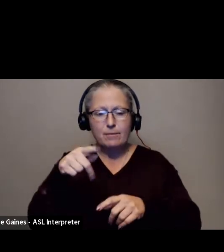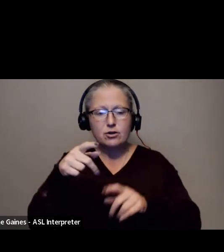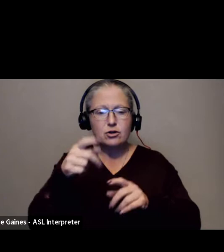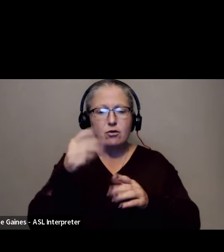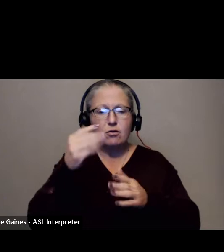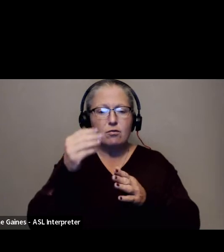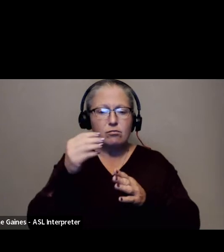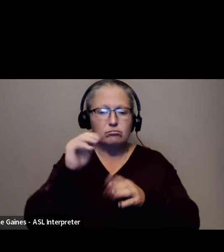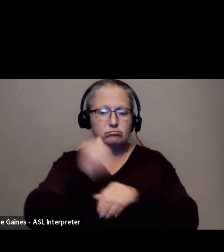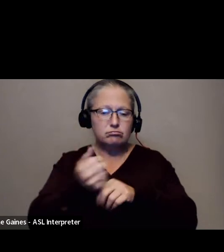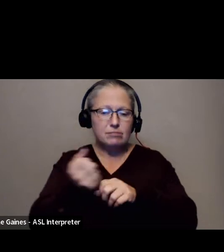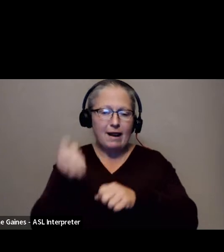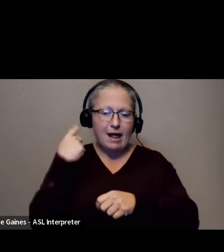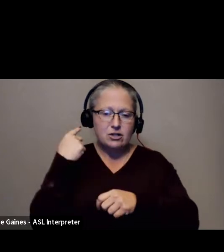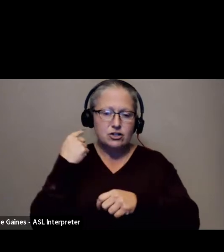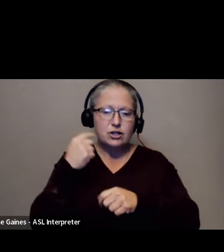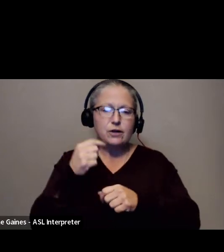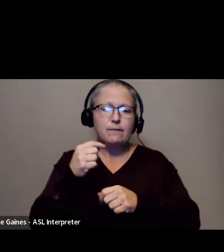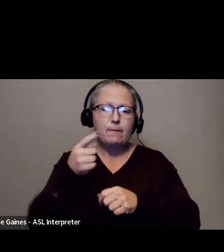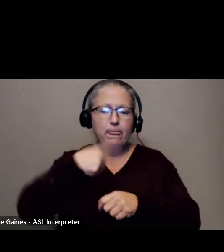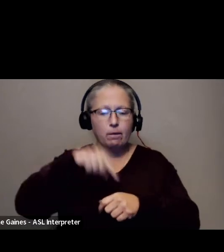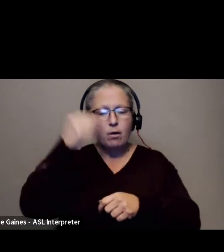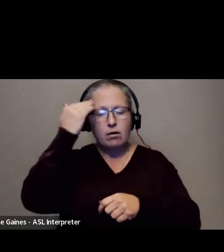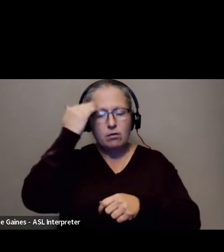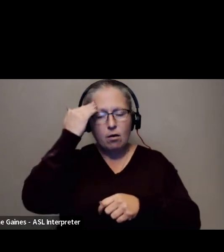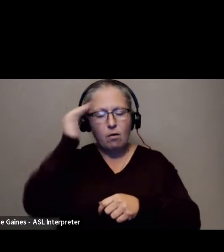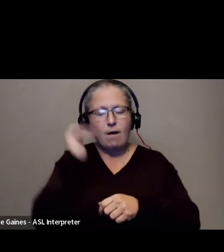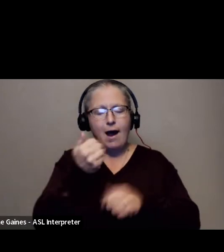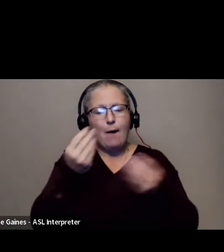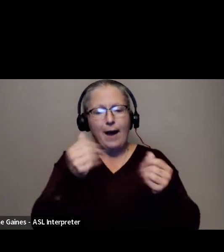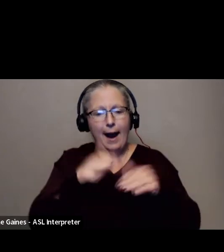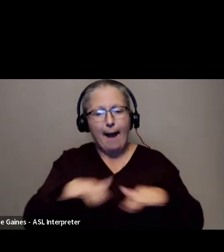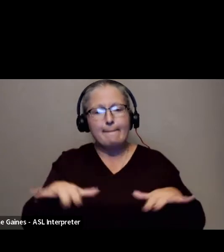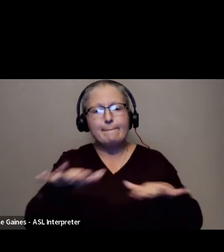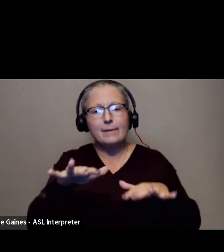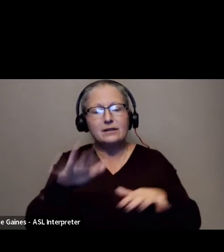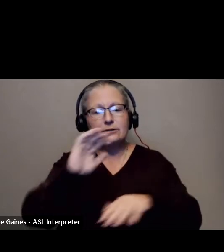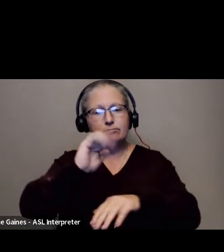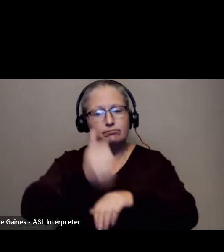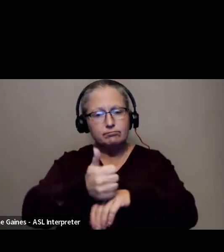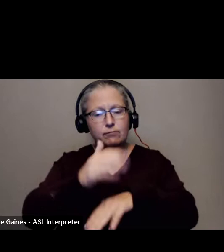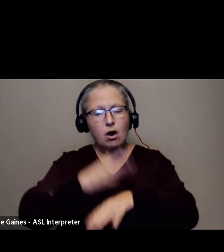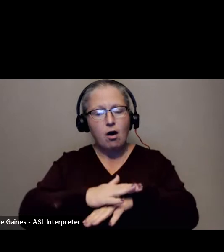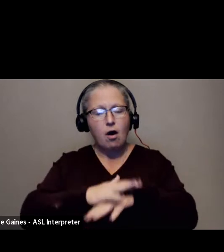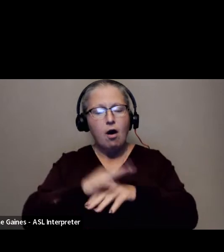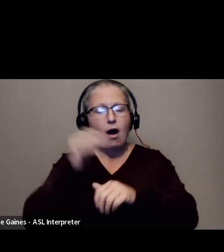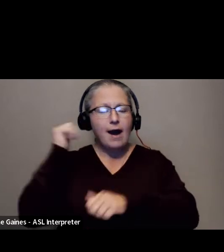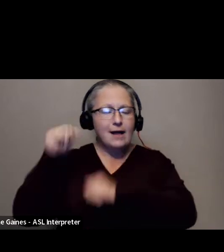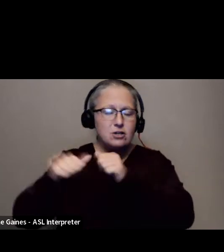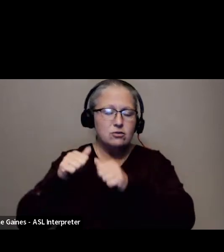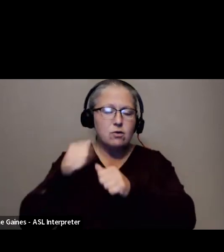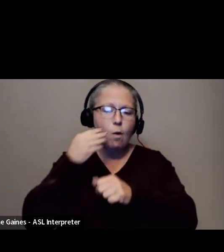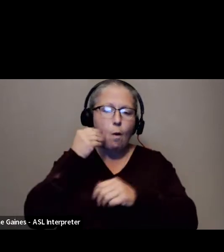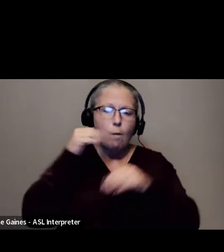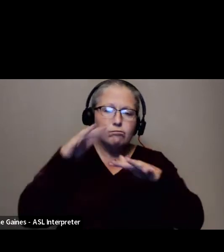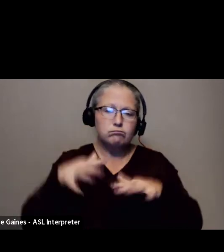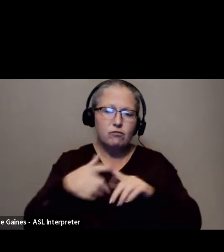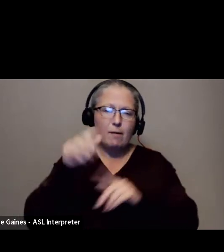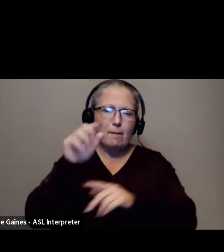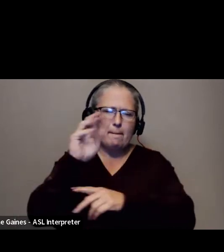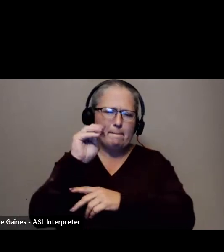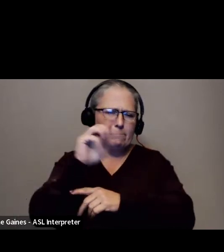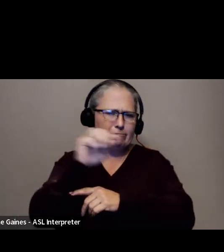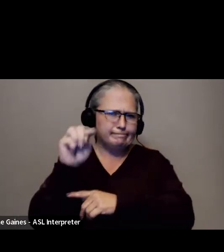year. We acknowledge that our campus lies on the ancestral homeland of the Ramaytush Ohlone.